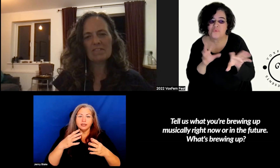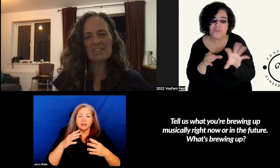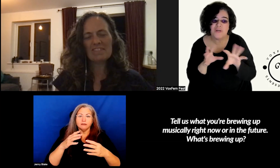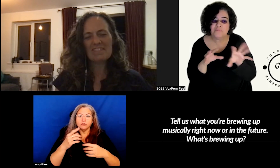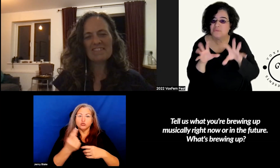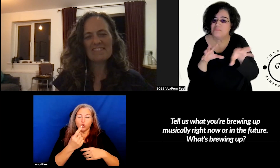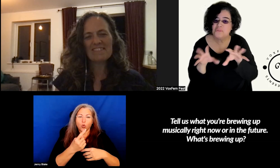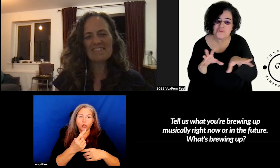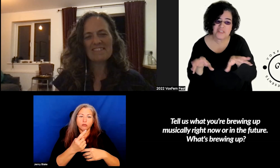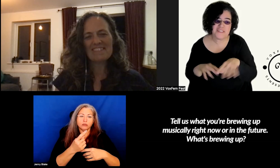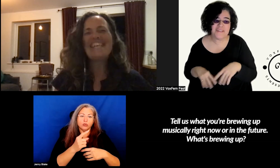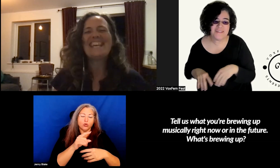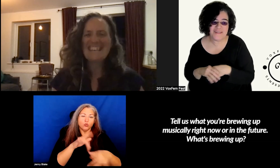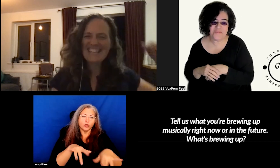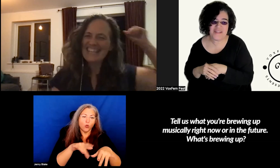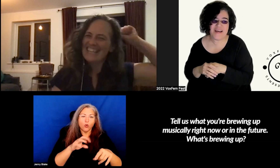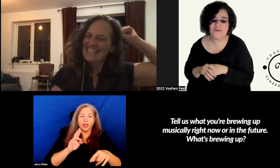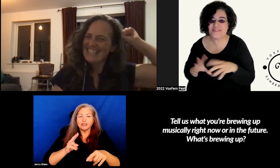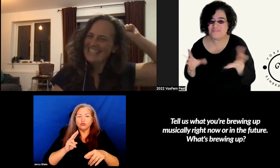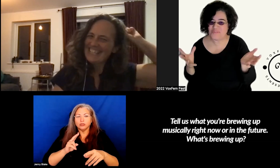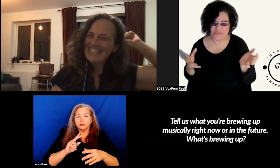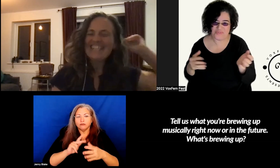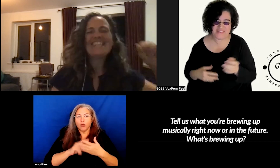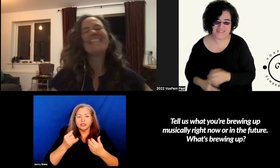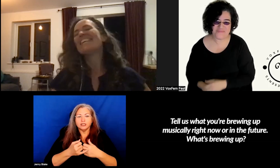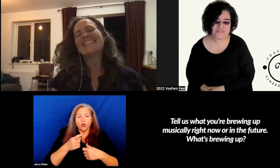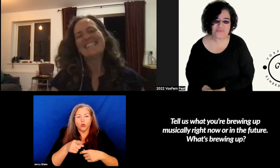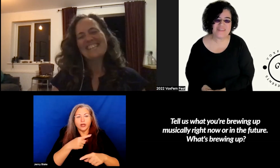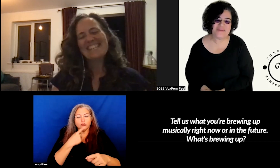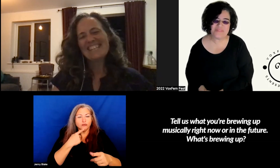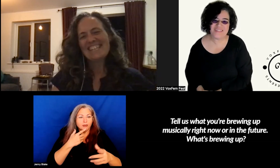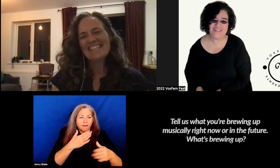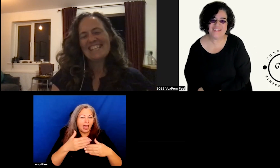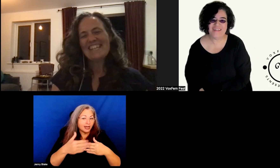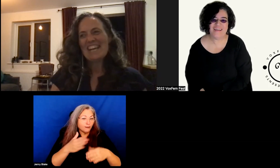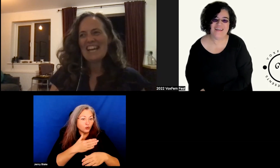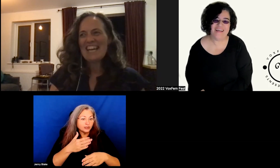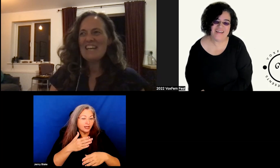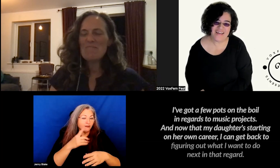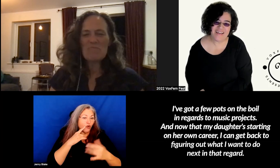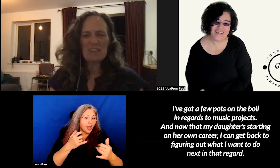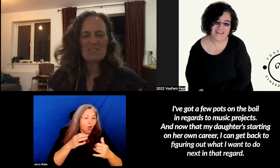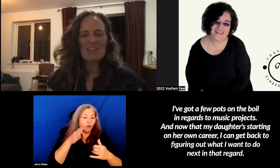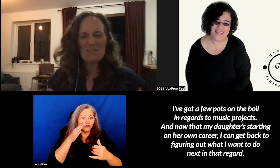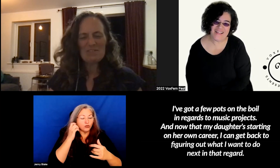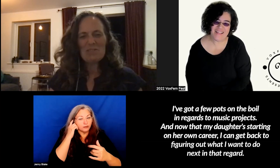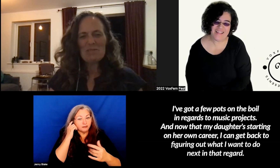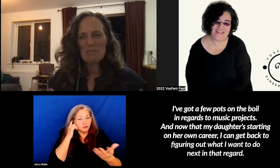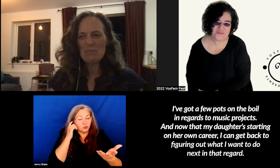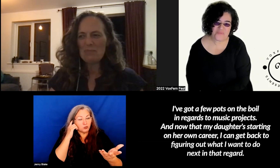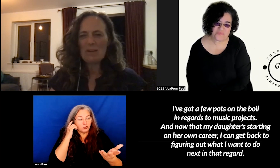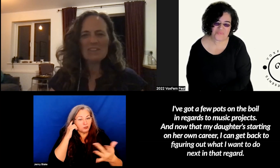what you're brewing up musically right now or in the future. What's brewing up? I've got a